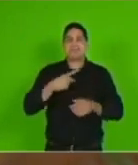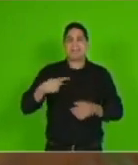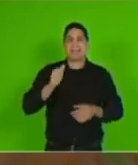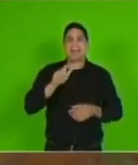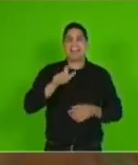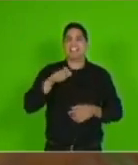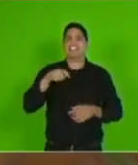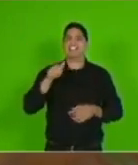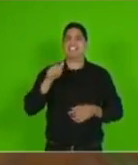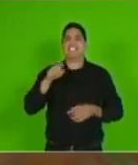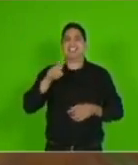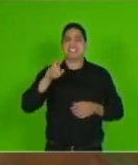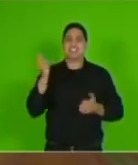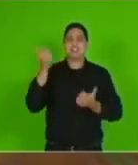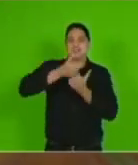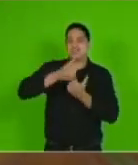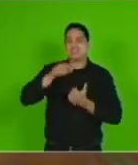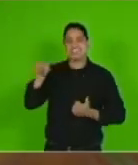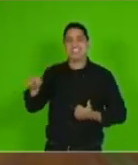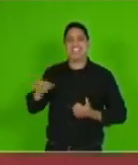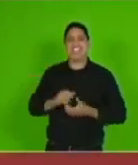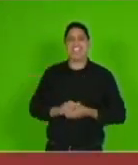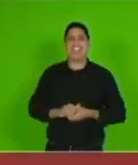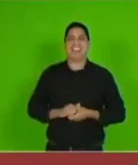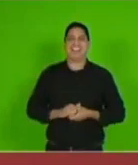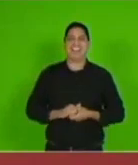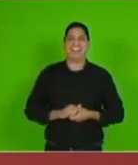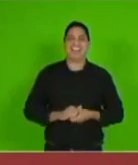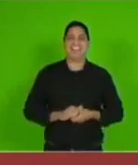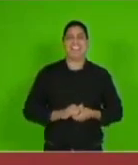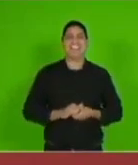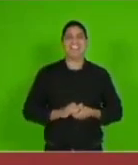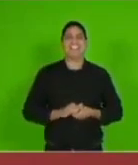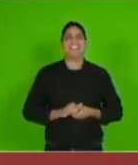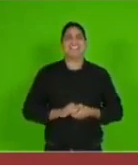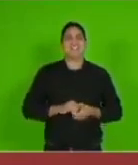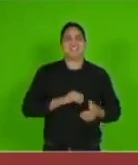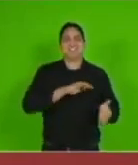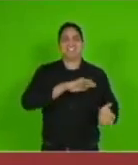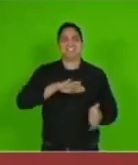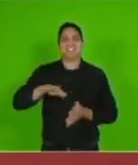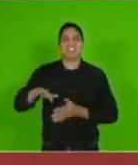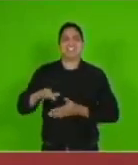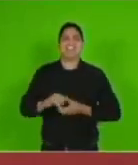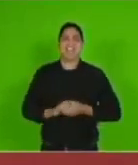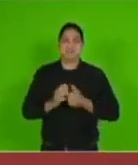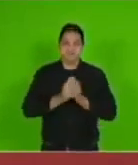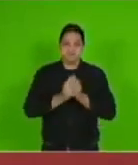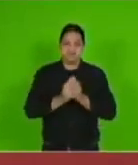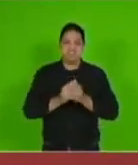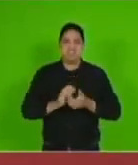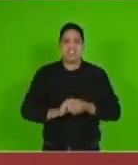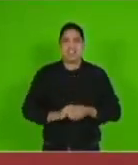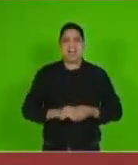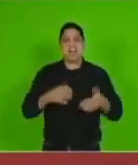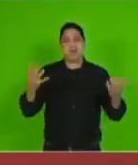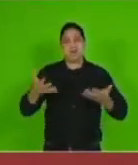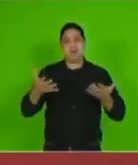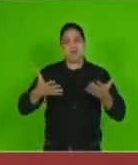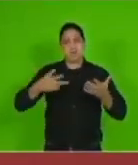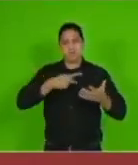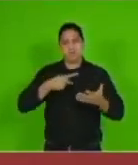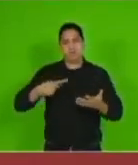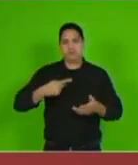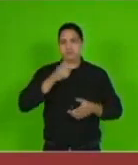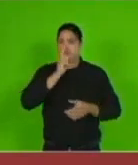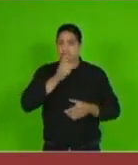He was scared that Pastor Alexandre was going to take his place. Amen, brethren. Now